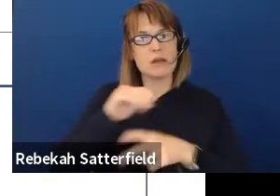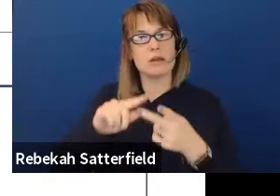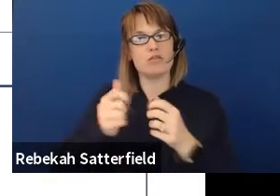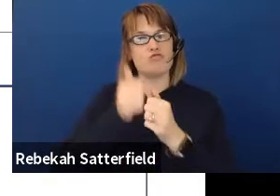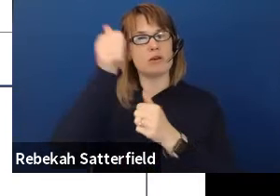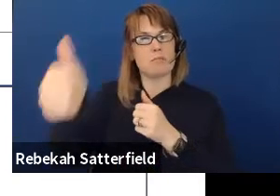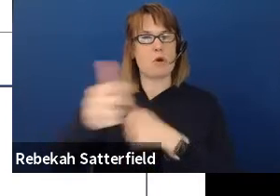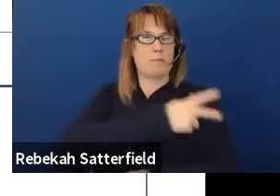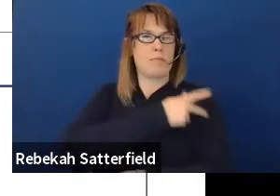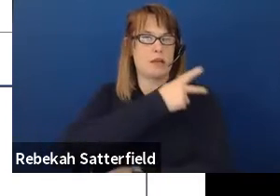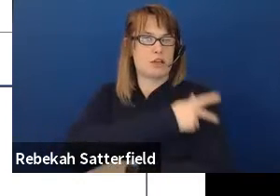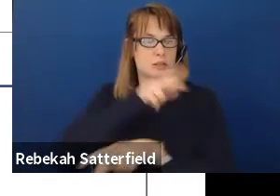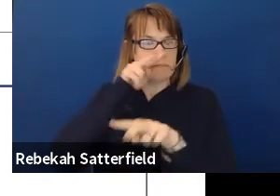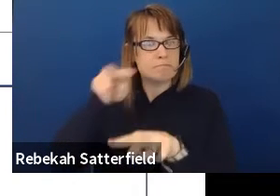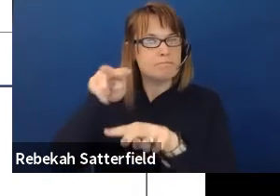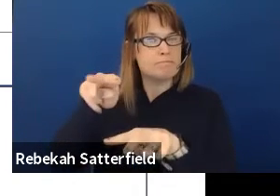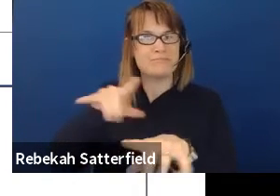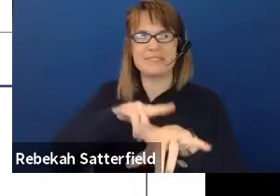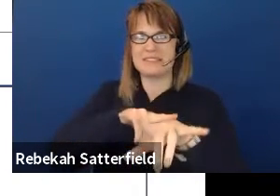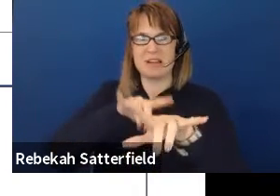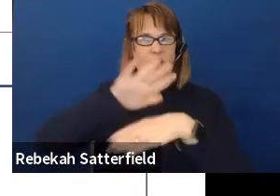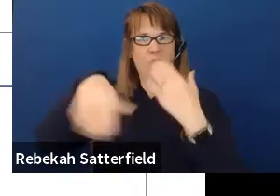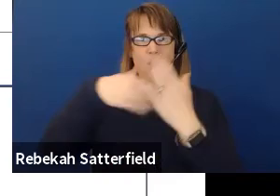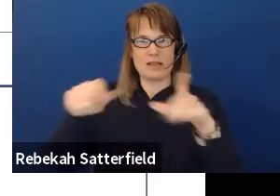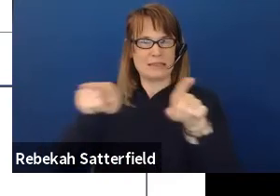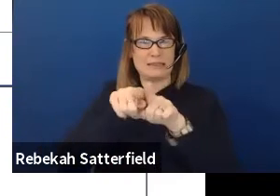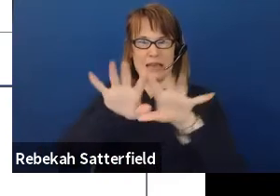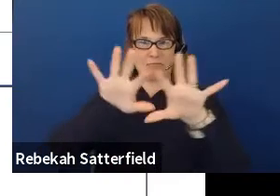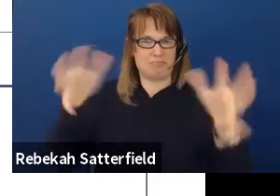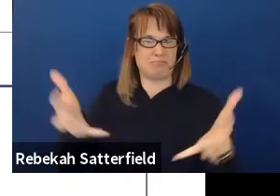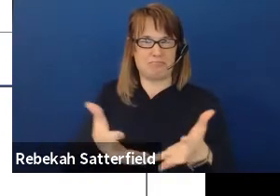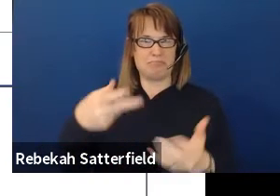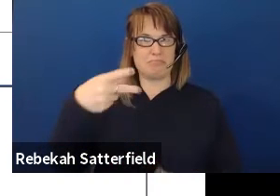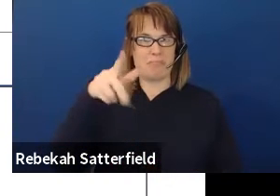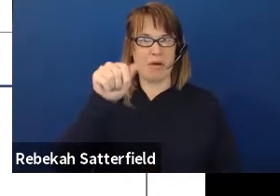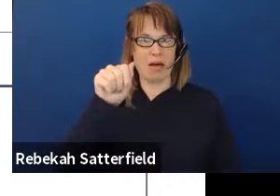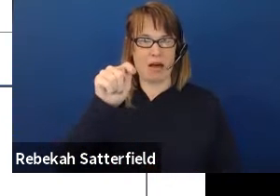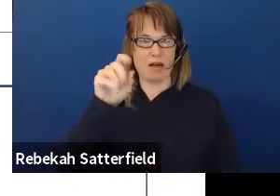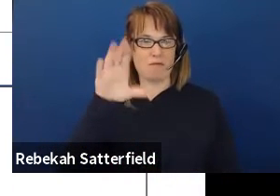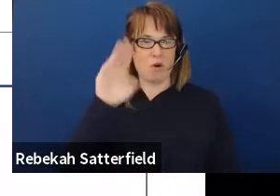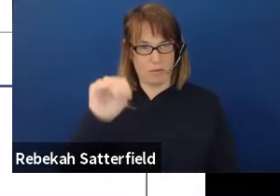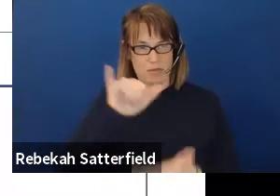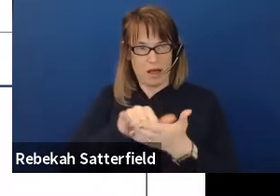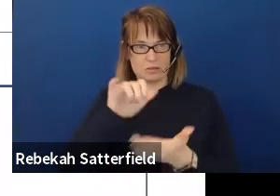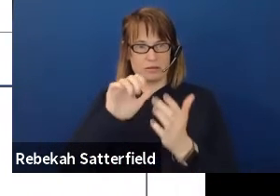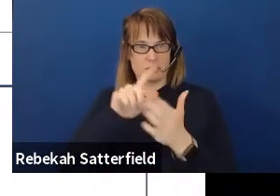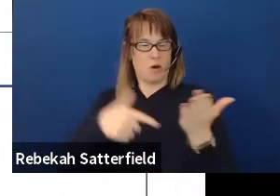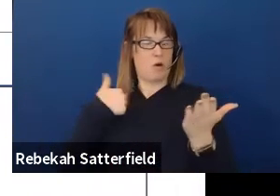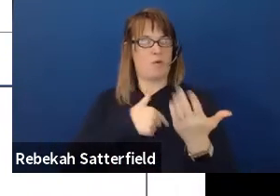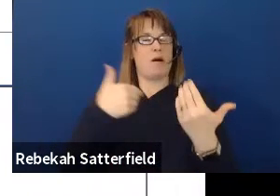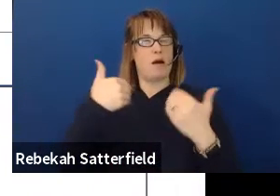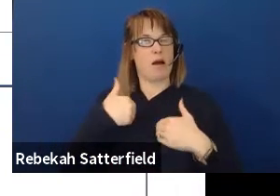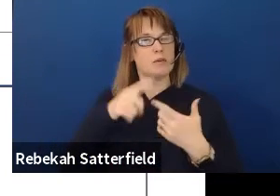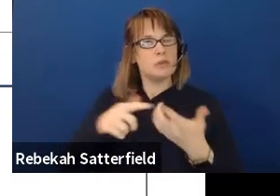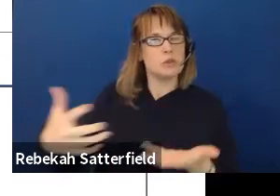patient monitoring on the same platform. These are really all the different communication modalities are a way to gather more data